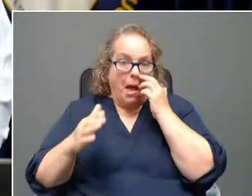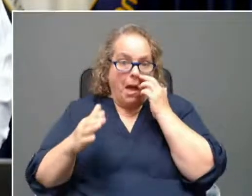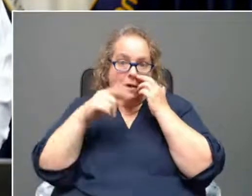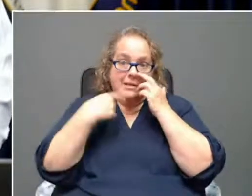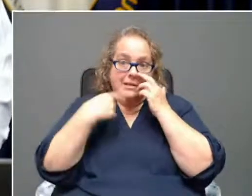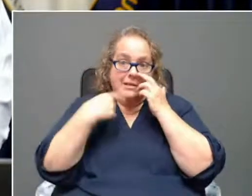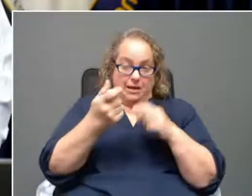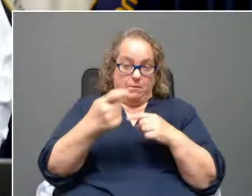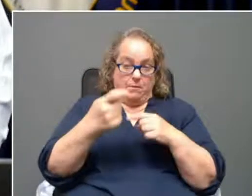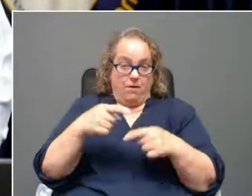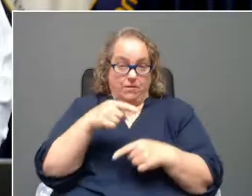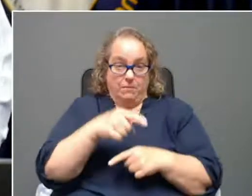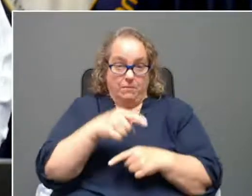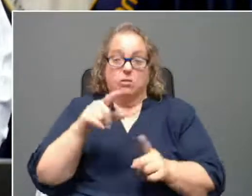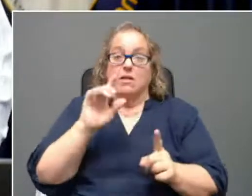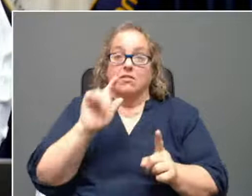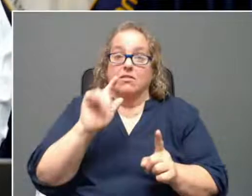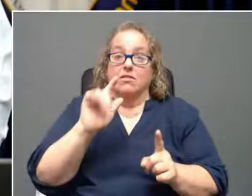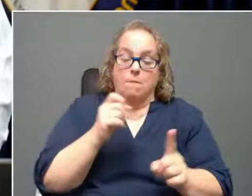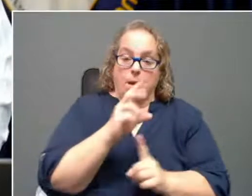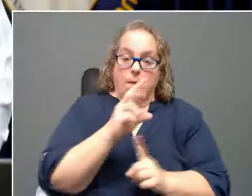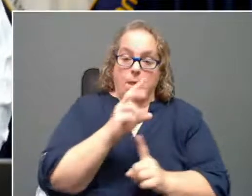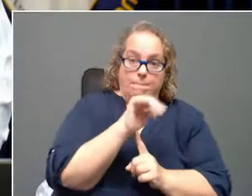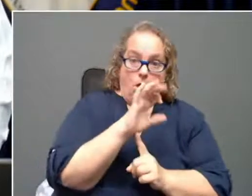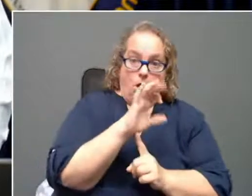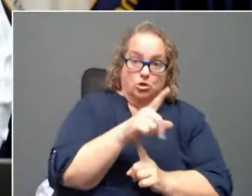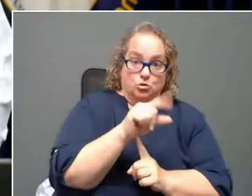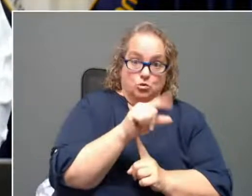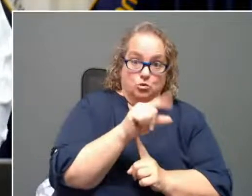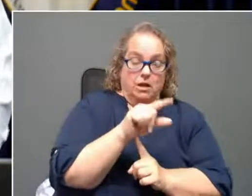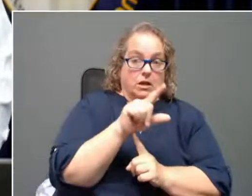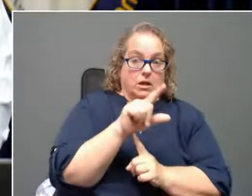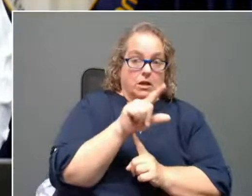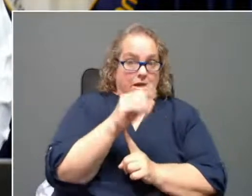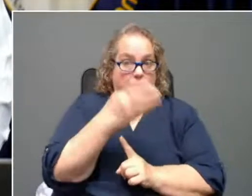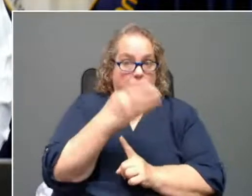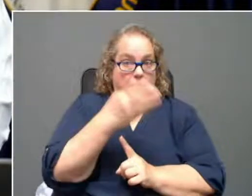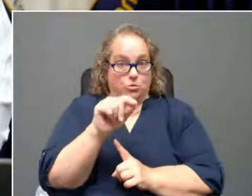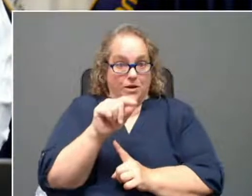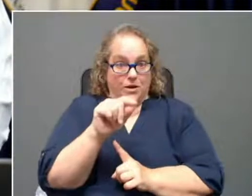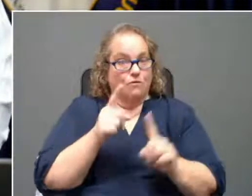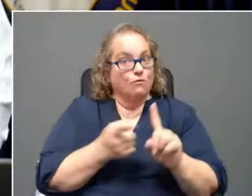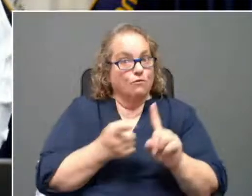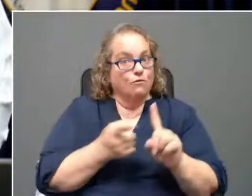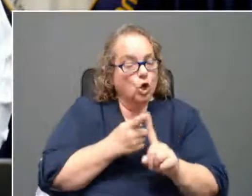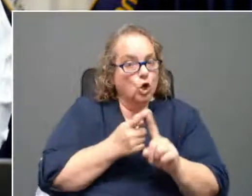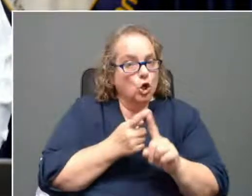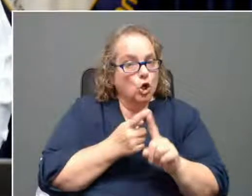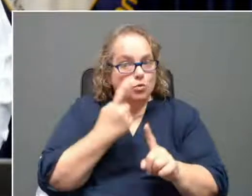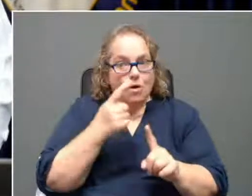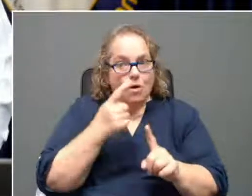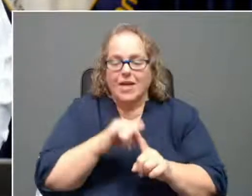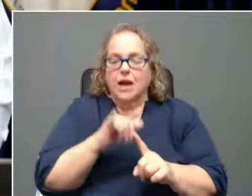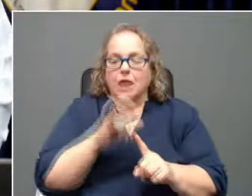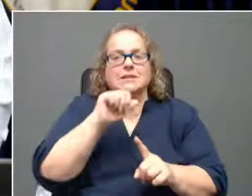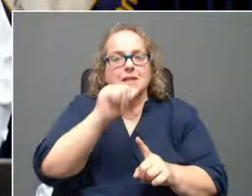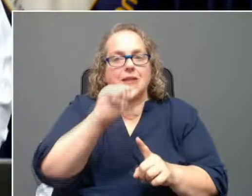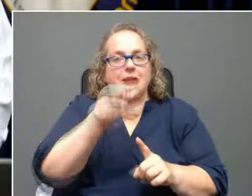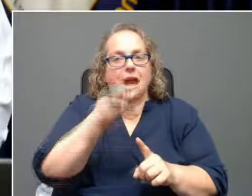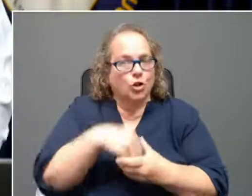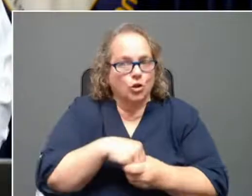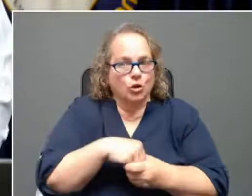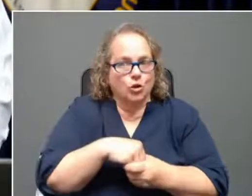They range from March 20th, 2020, the first one of these that was not included in previous